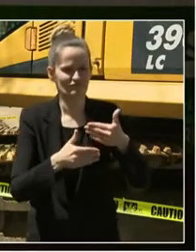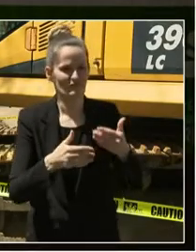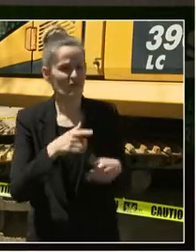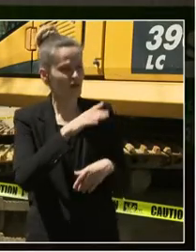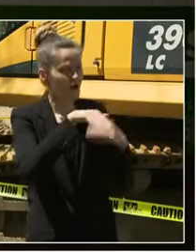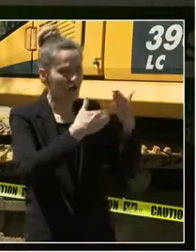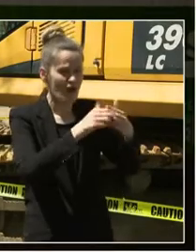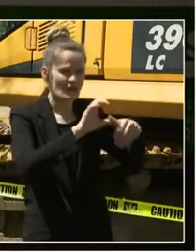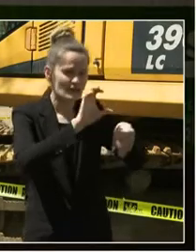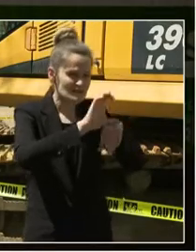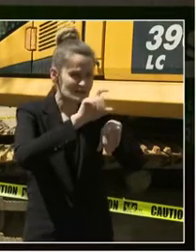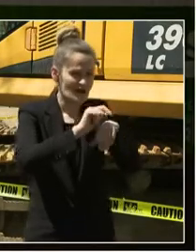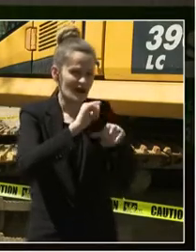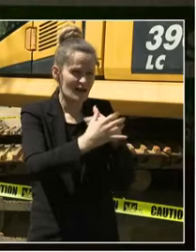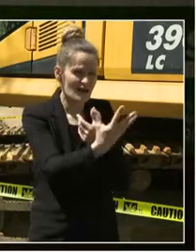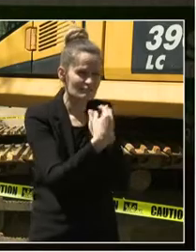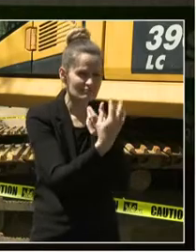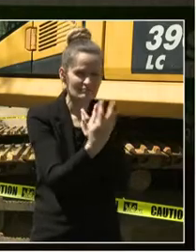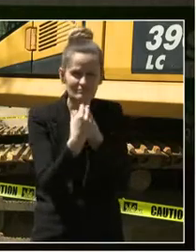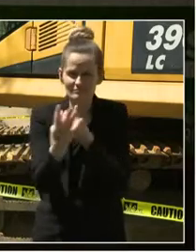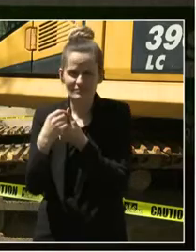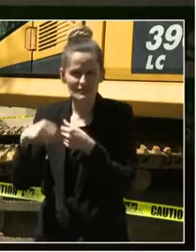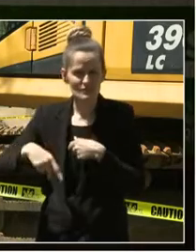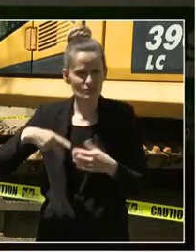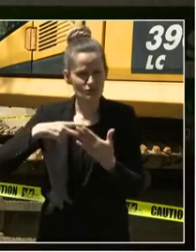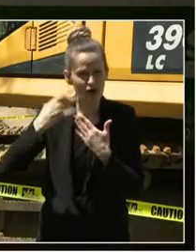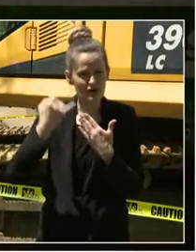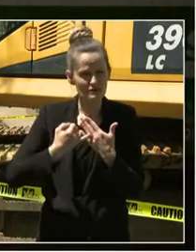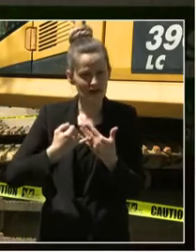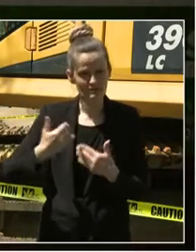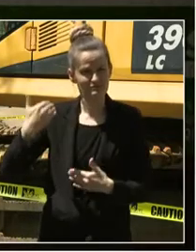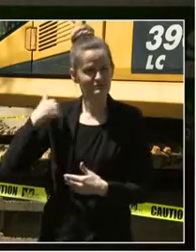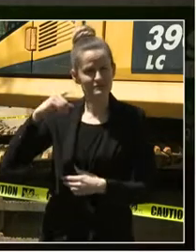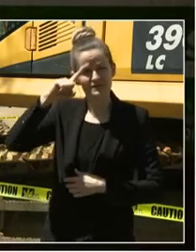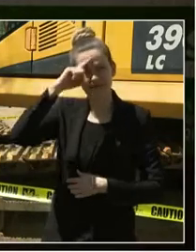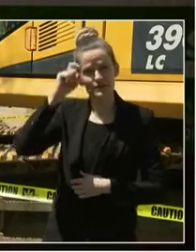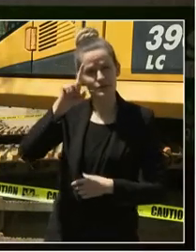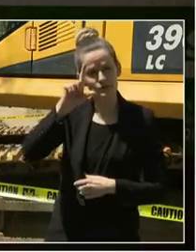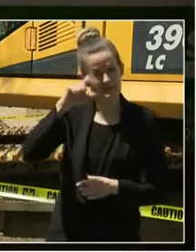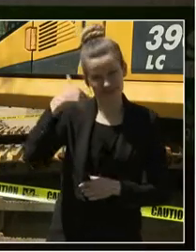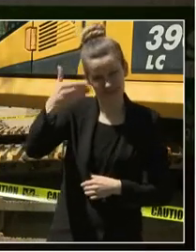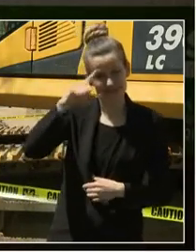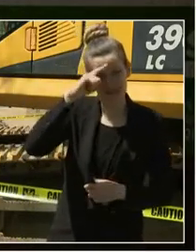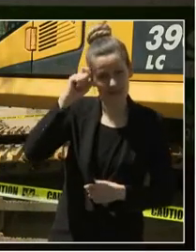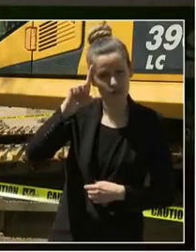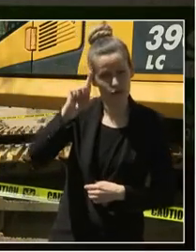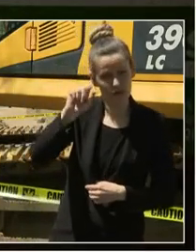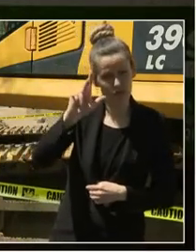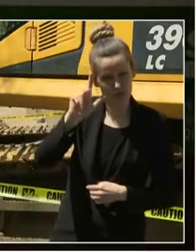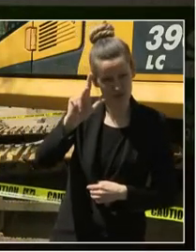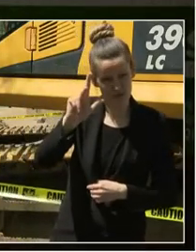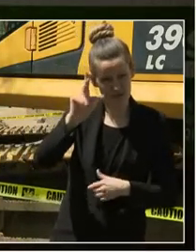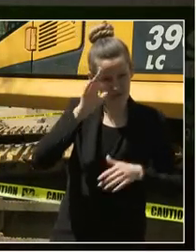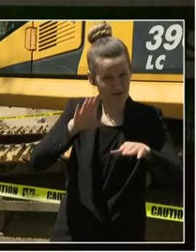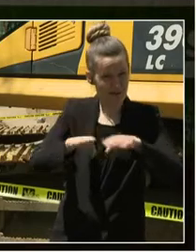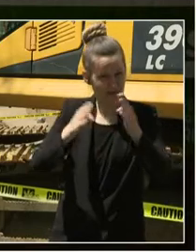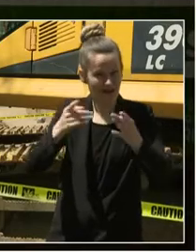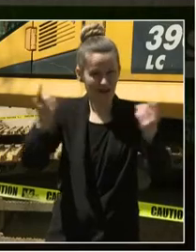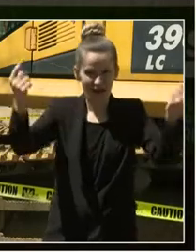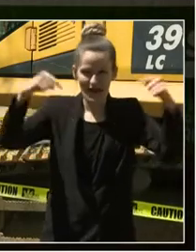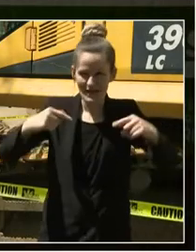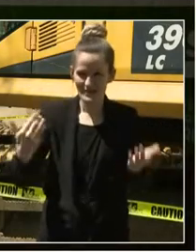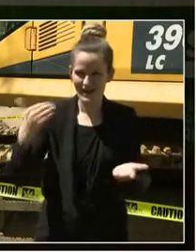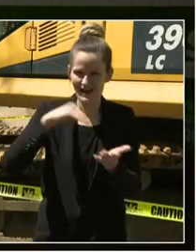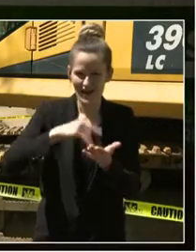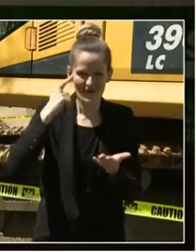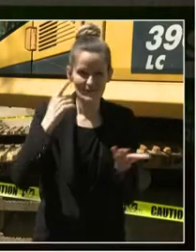project. By the summer of 2023, we hope to gather here once again for the ribbon cutting of this premier site. Ms.